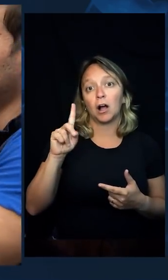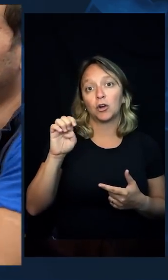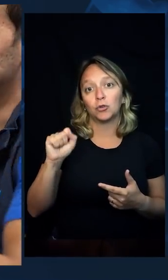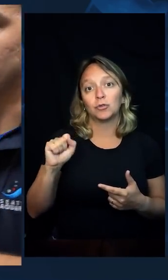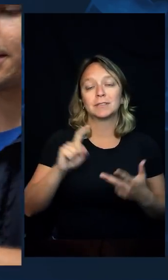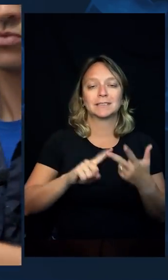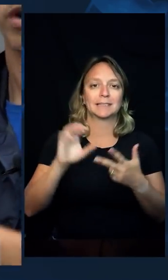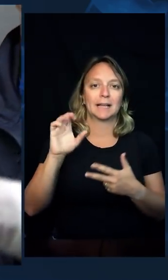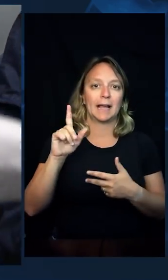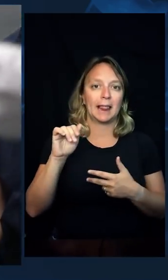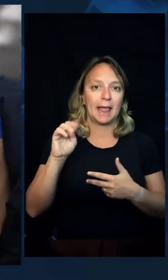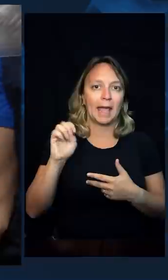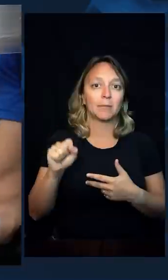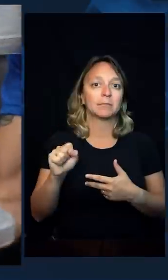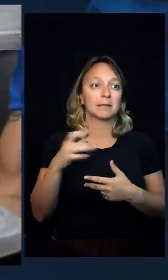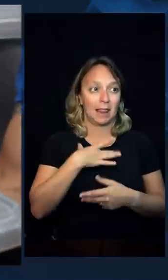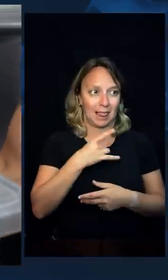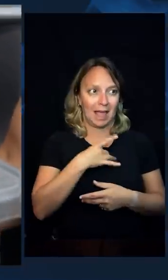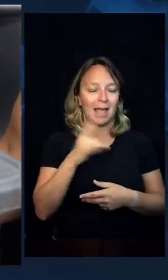clam that he likes to eat as well.